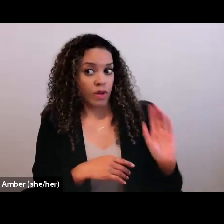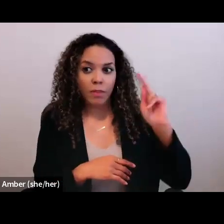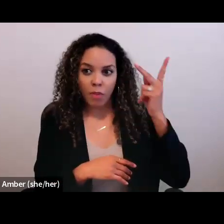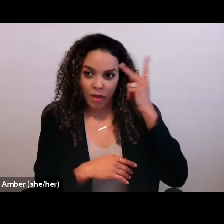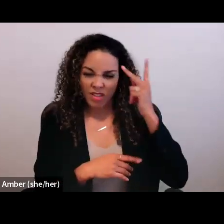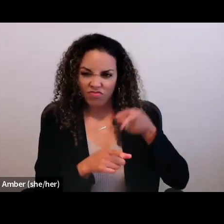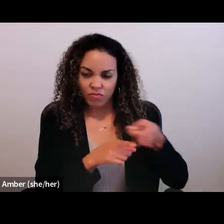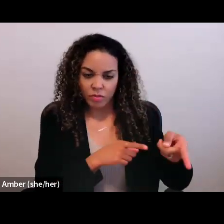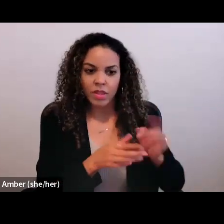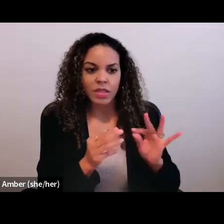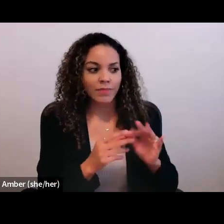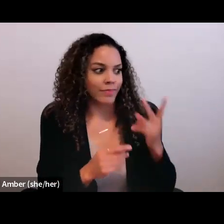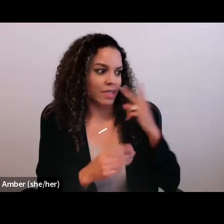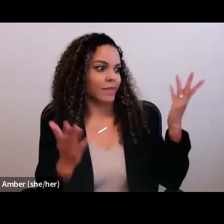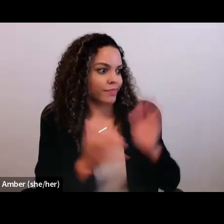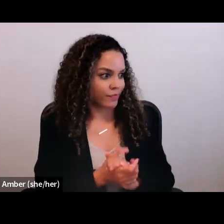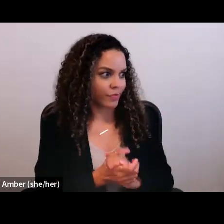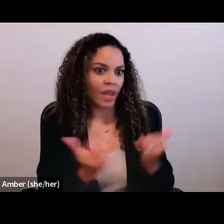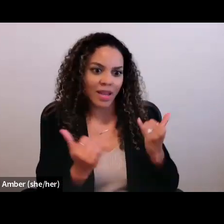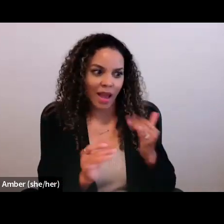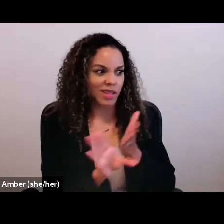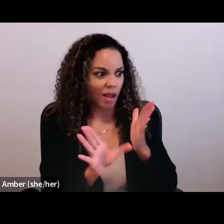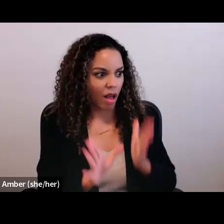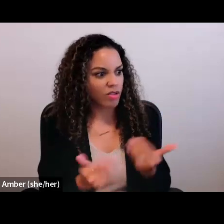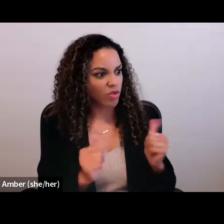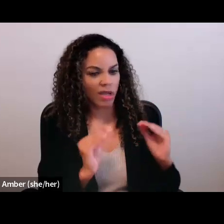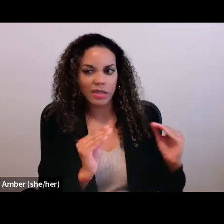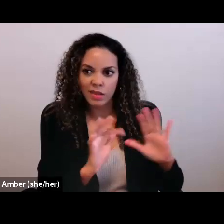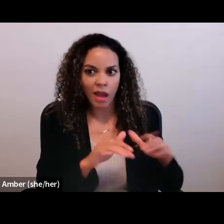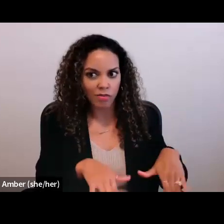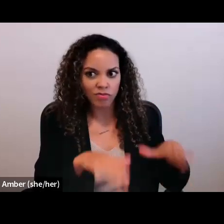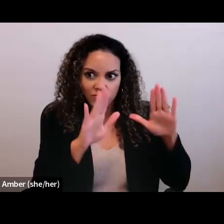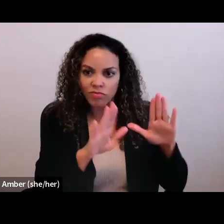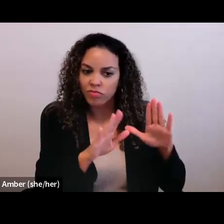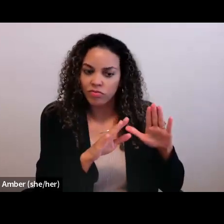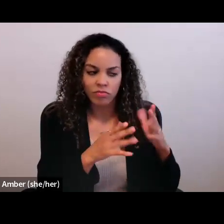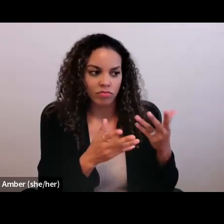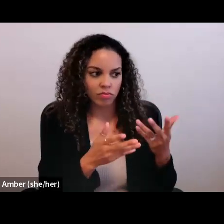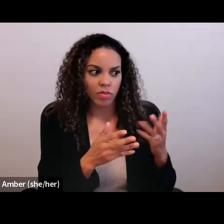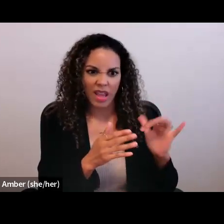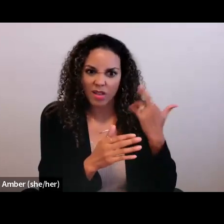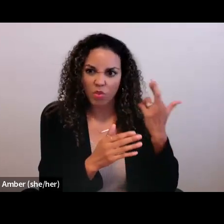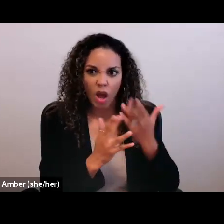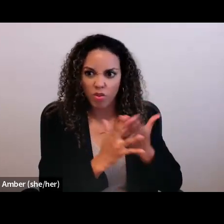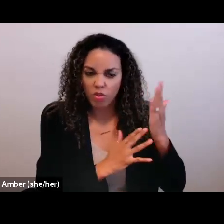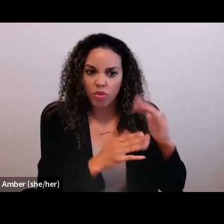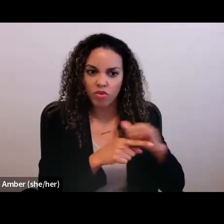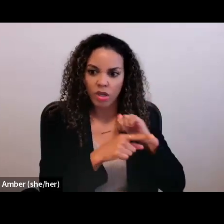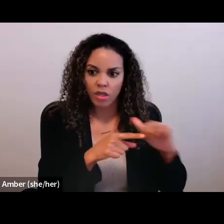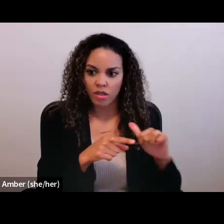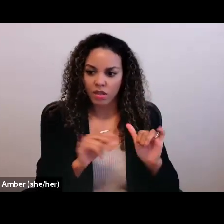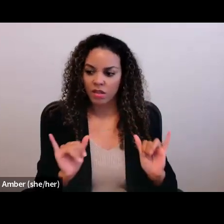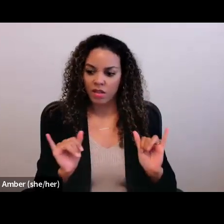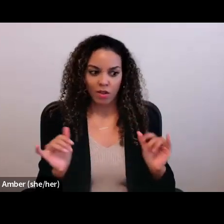now psychologists are trying to tell you how to raise your kid. So that's why they make you go through this. That complete interpretation was from liberal